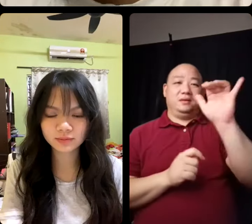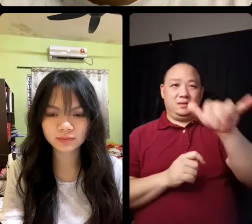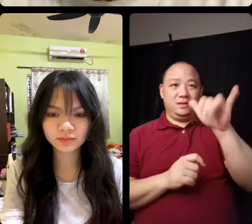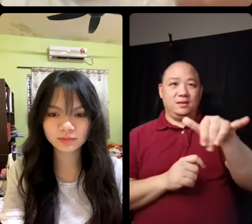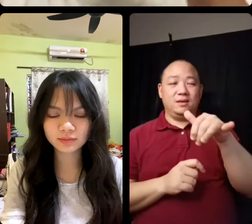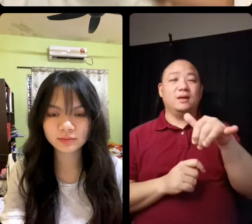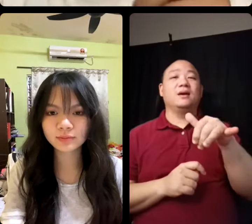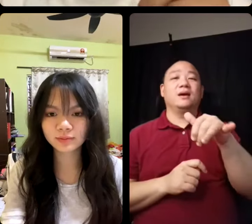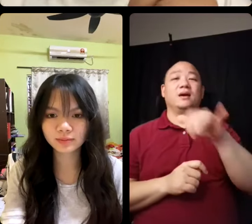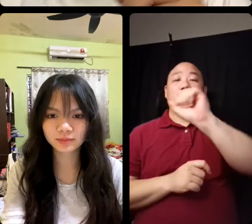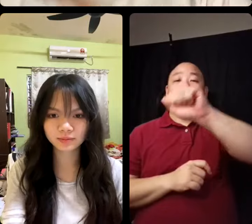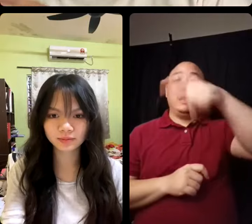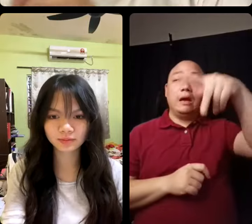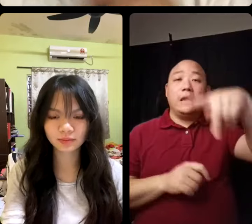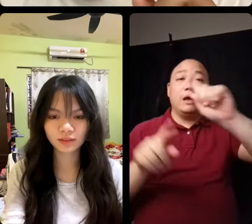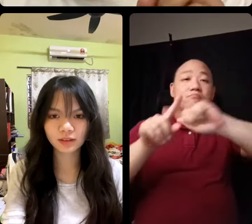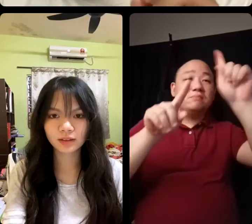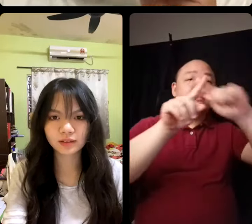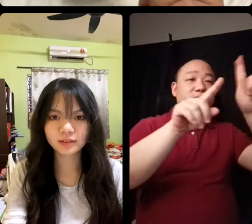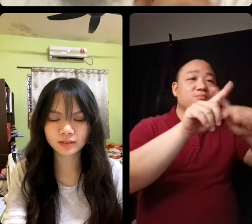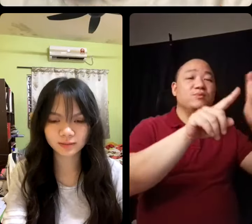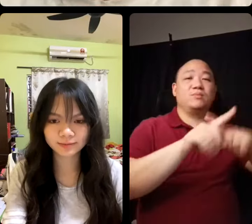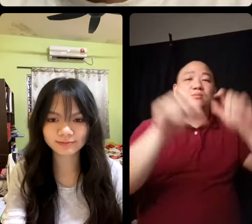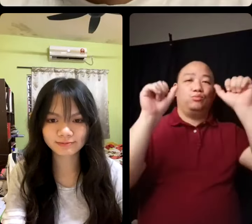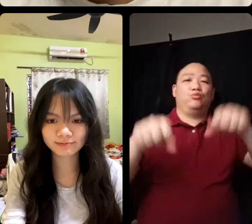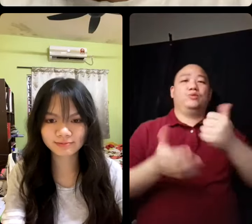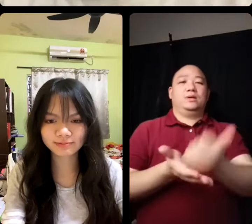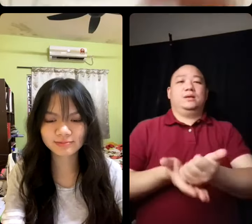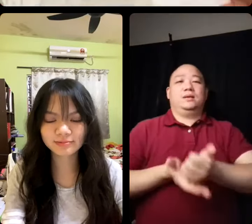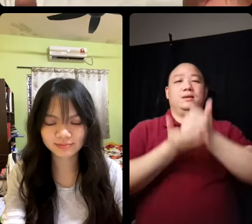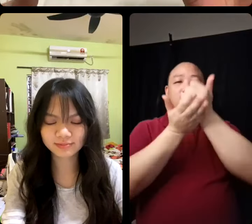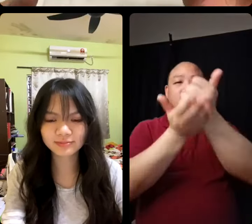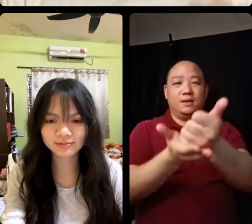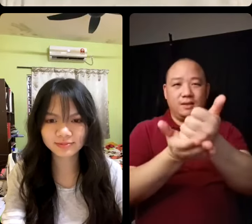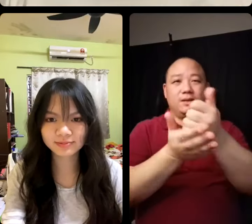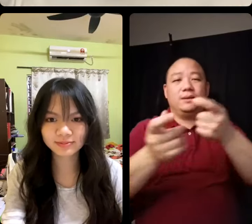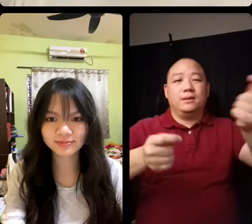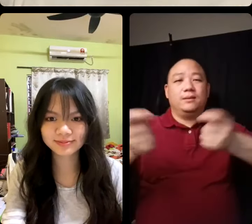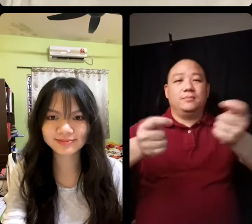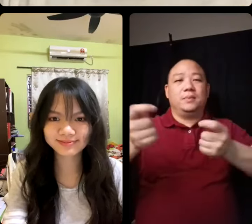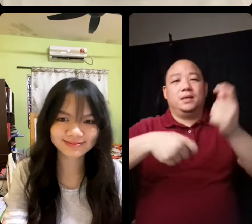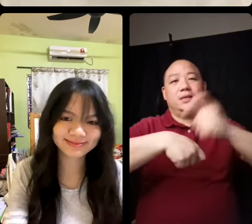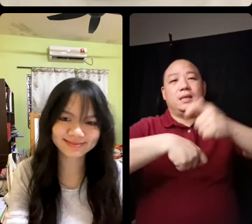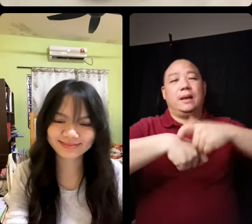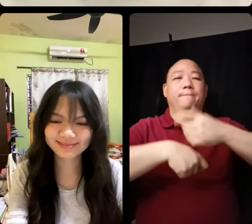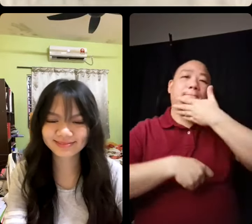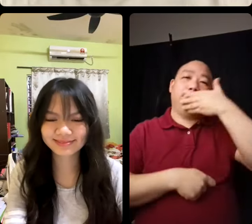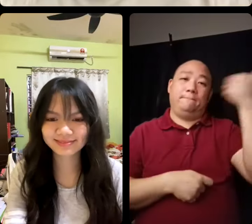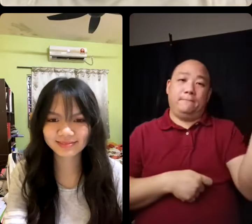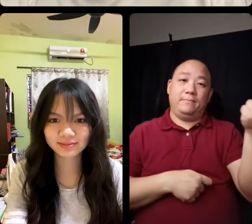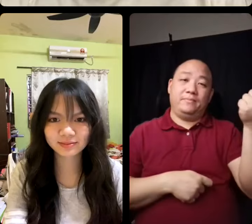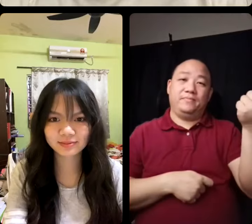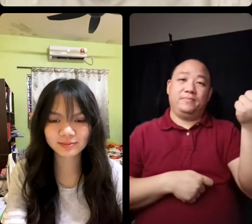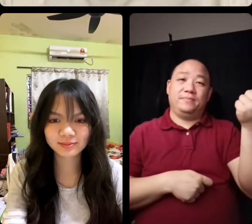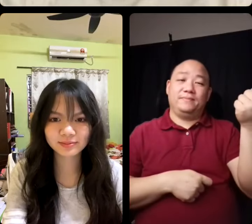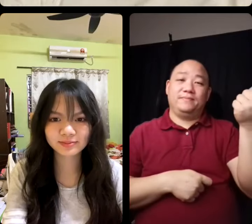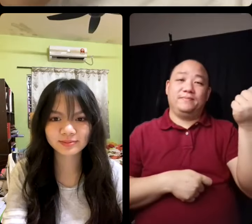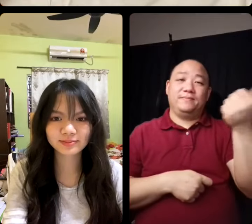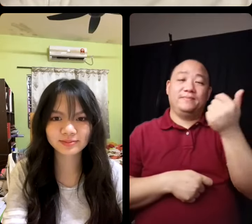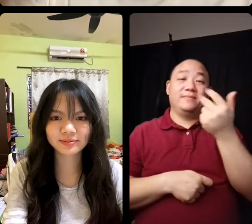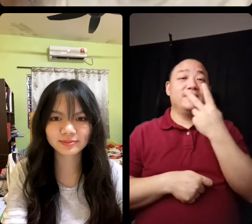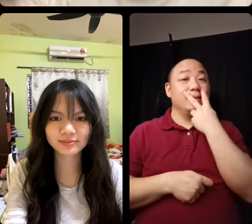here as well. It might be able to help you in manage your time better. All right. So see everyone this Saturday